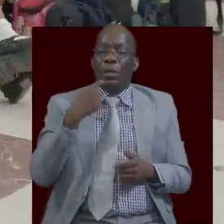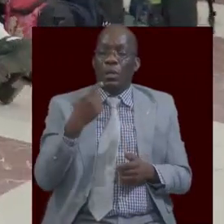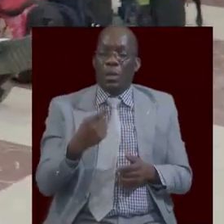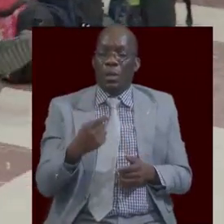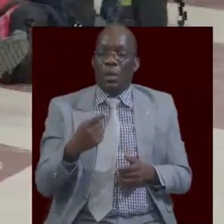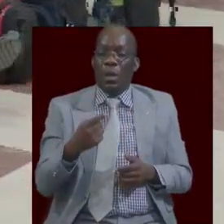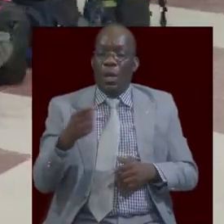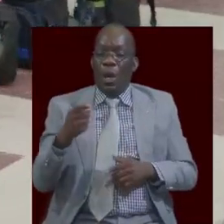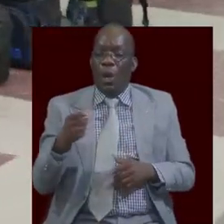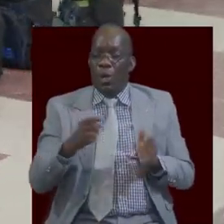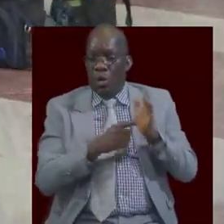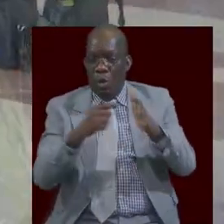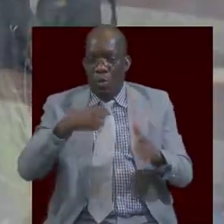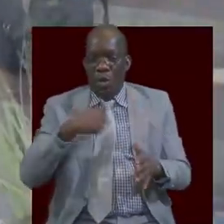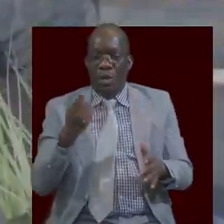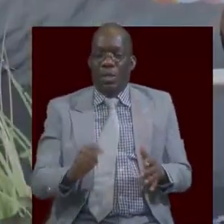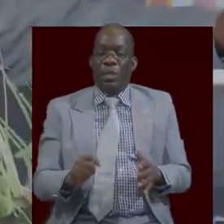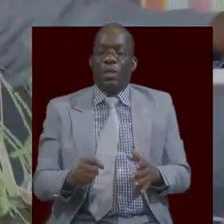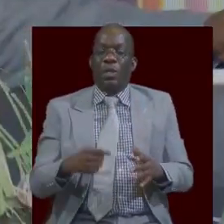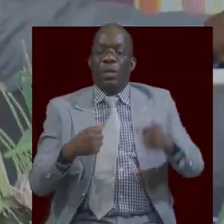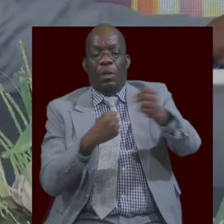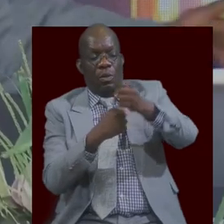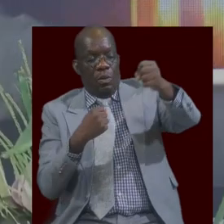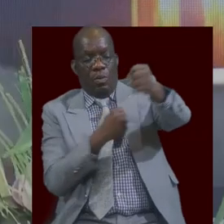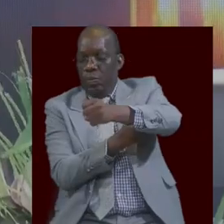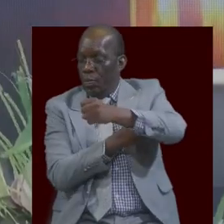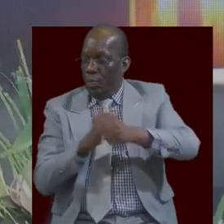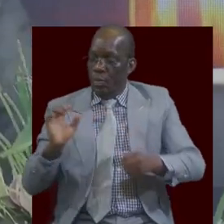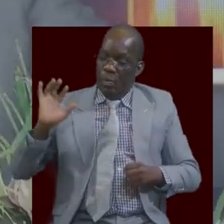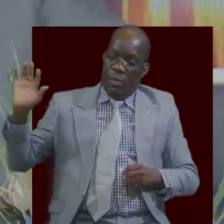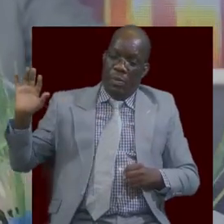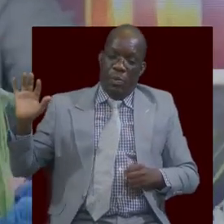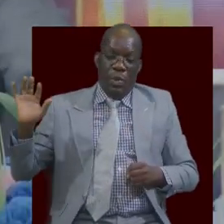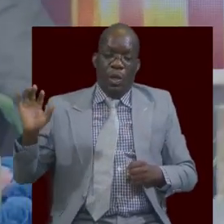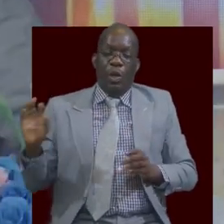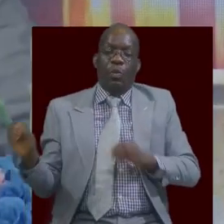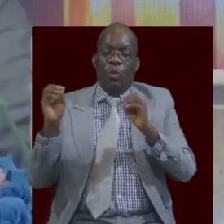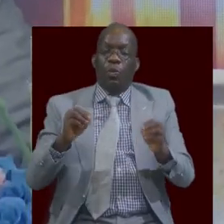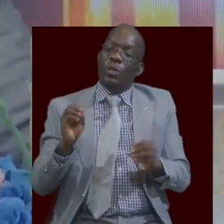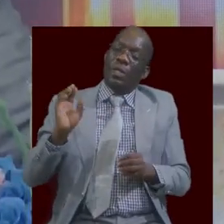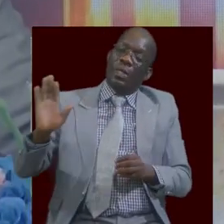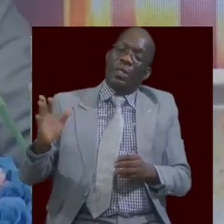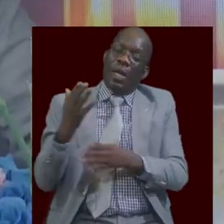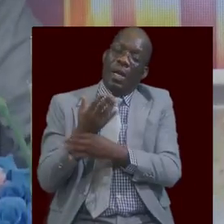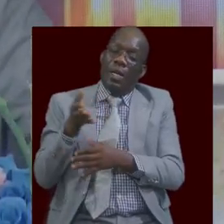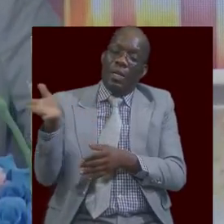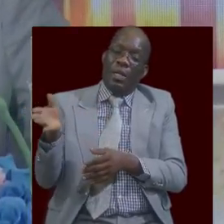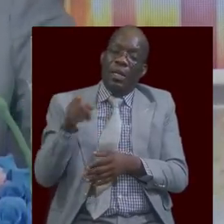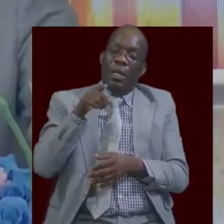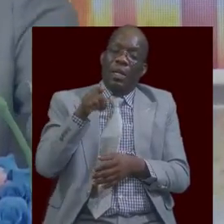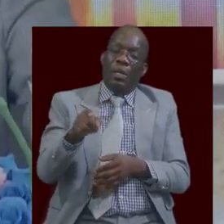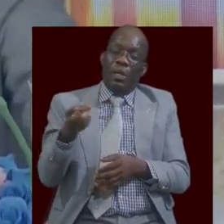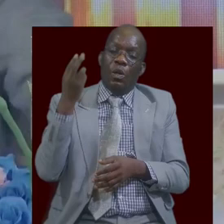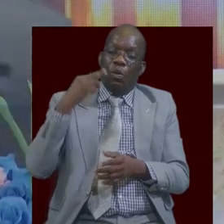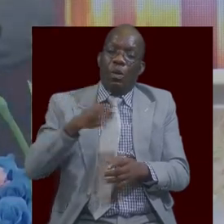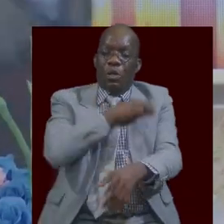pillars that hold the building? And then he put his hand there, because now he was mightier than